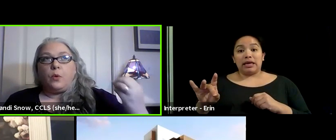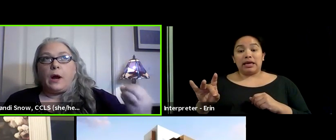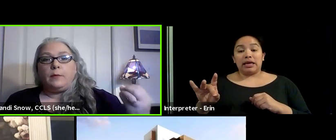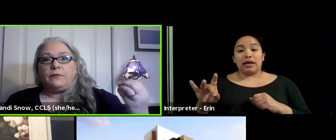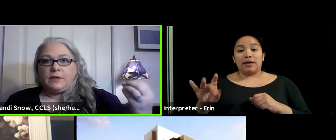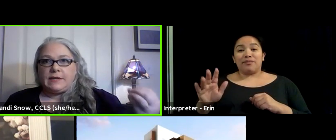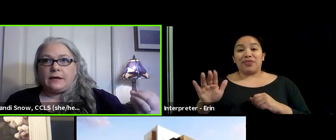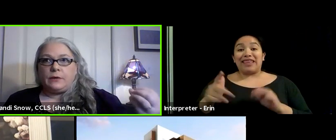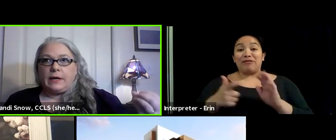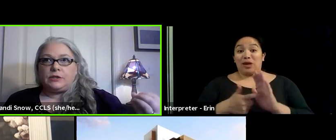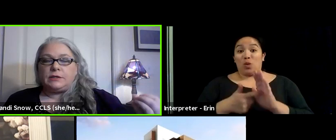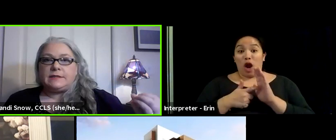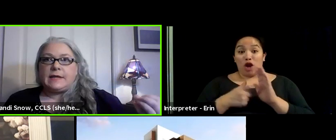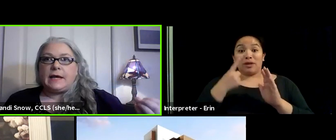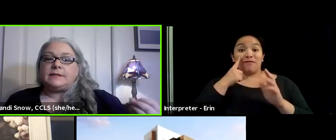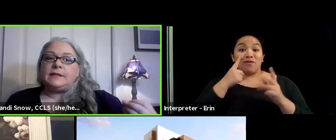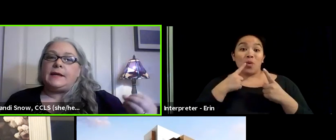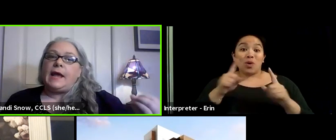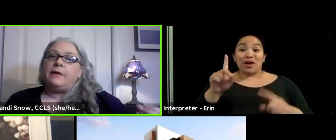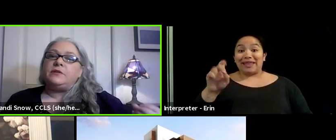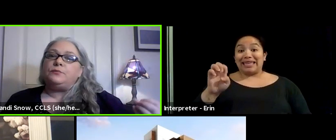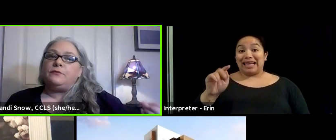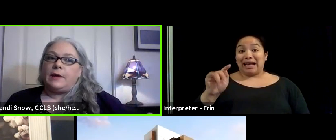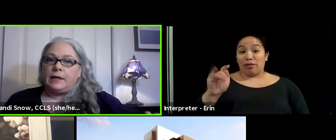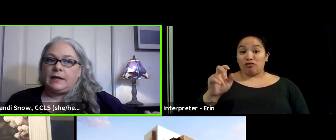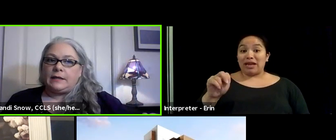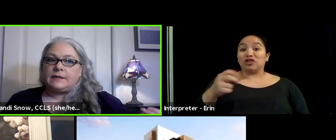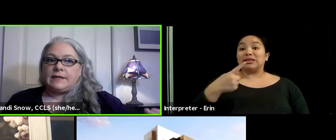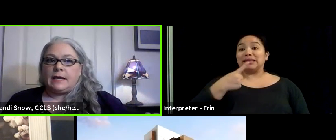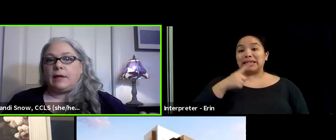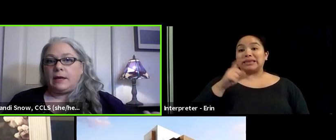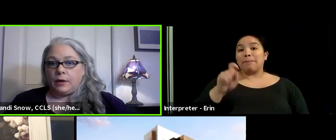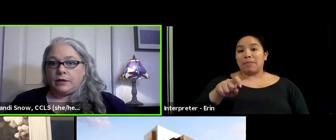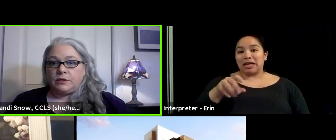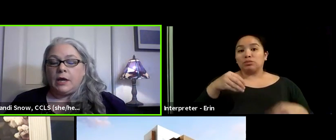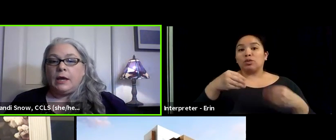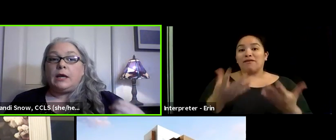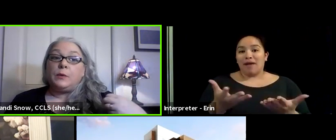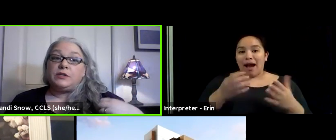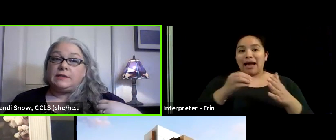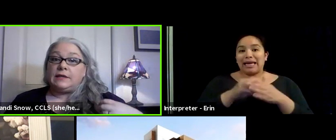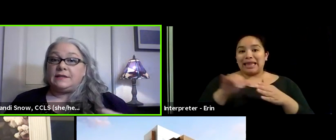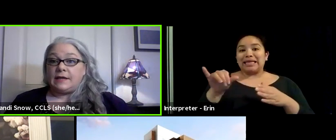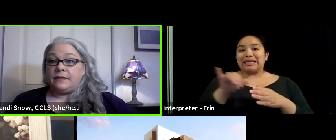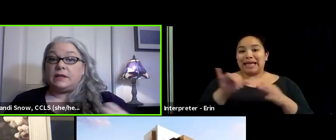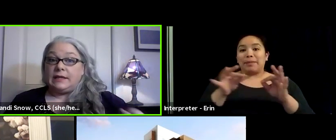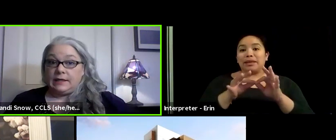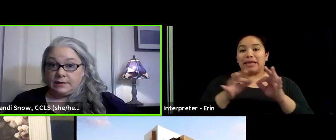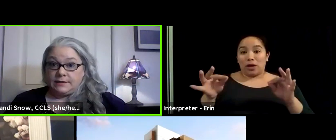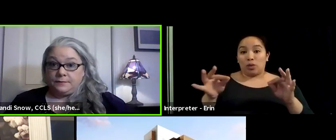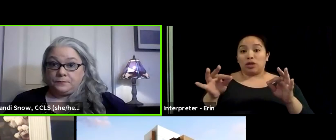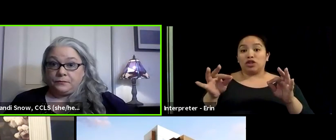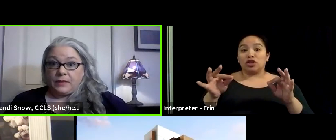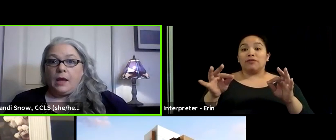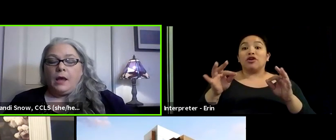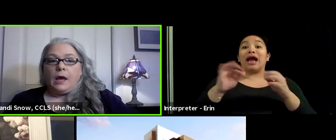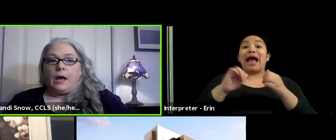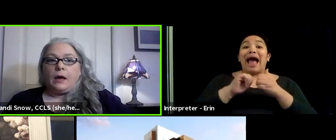the requirement for the declaration says that they have to provide it in the same language in which the tenant signed the